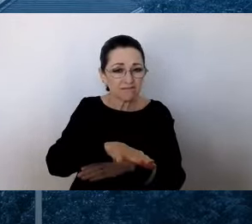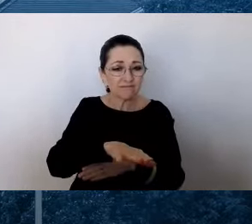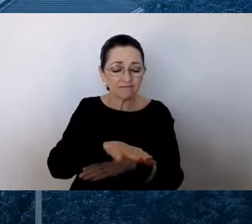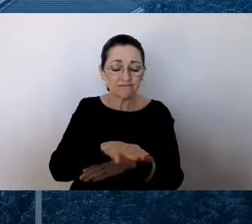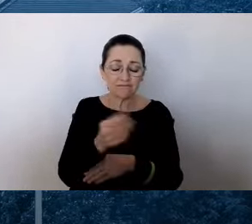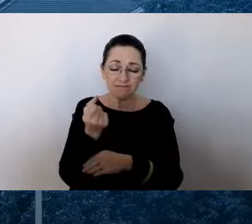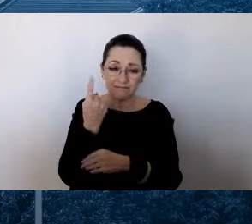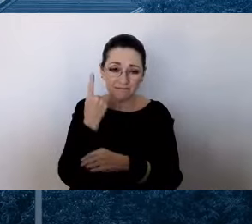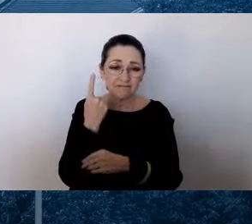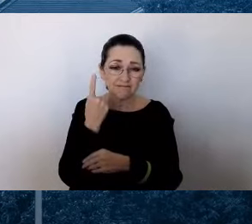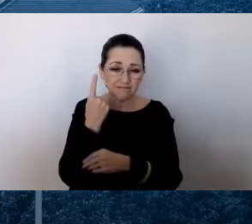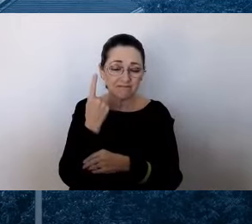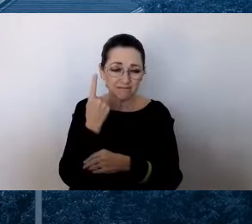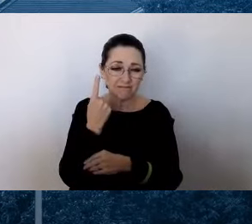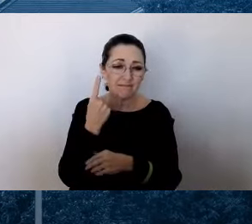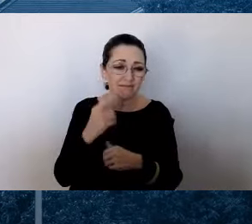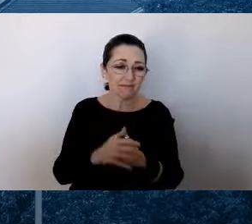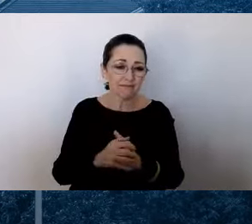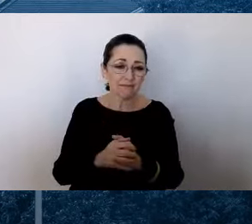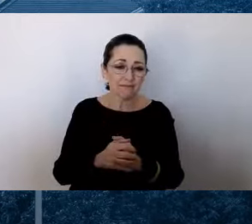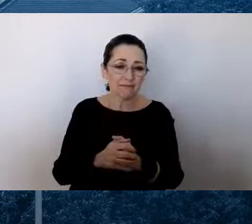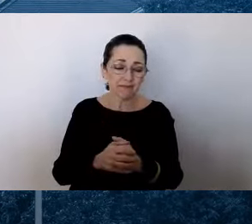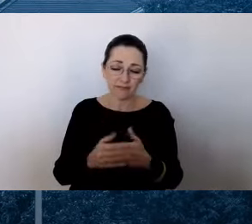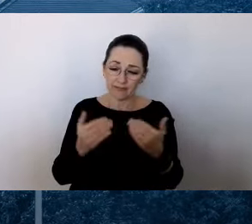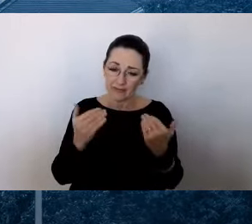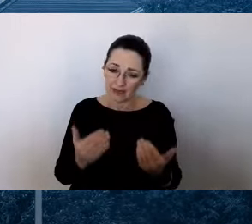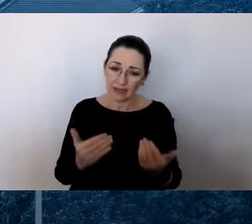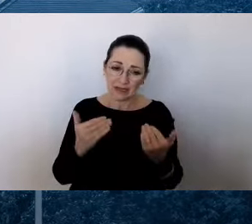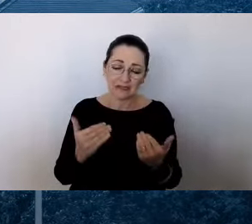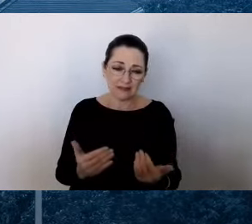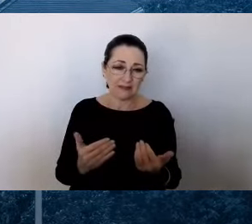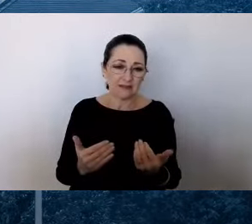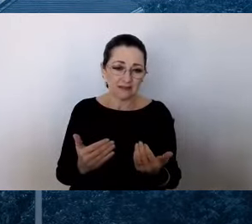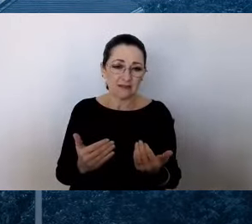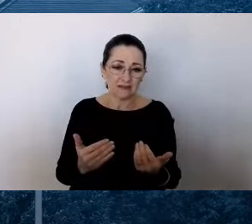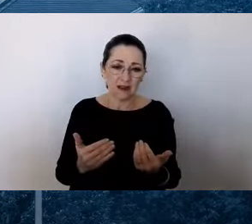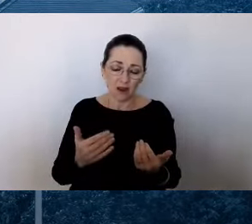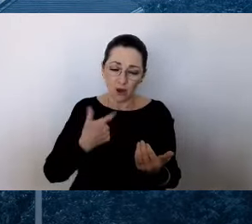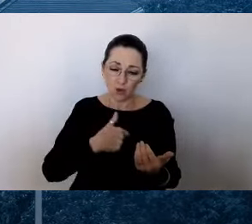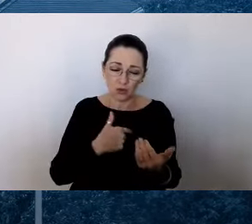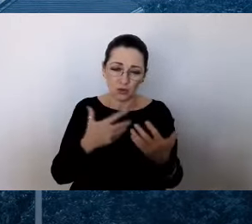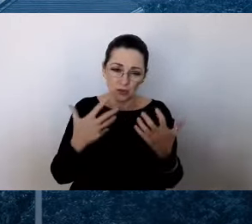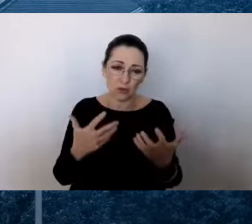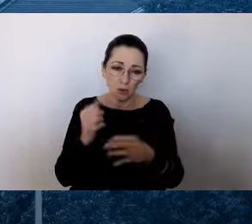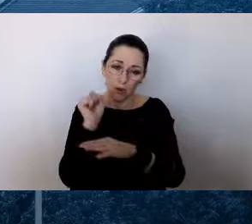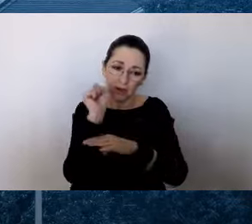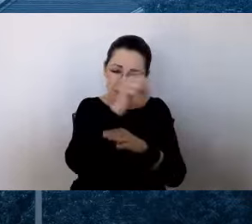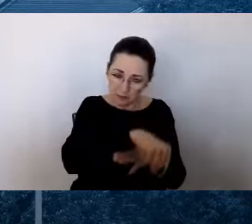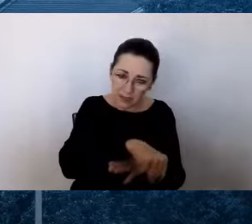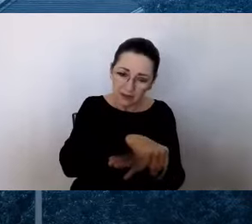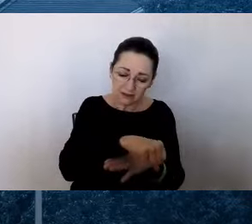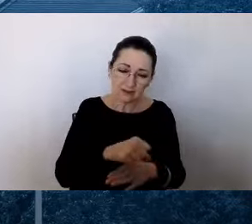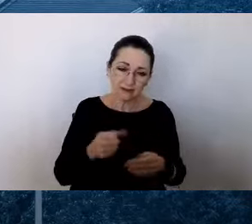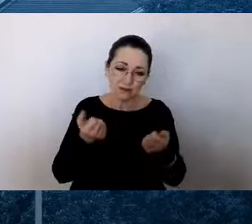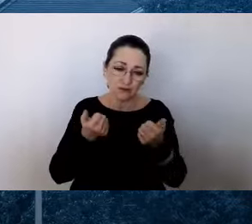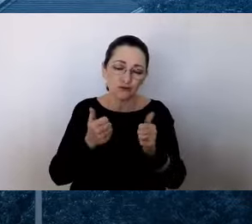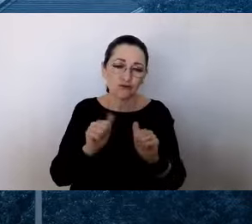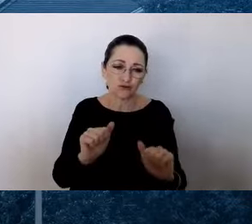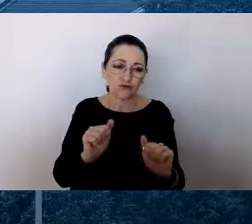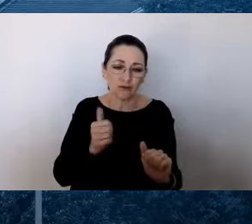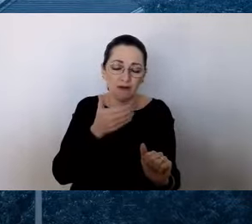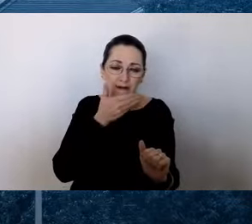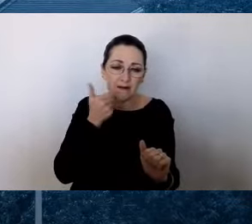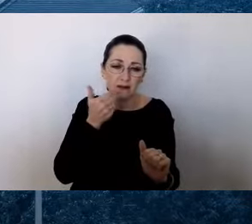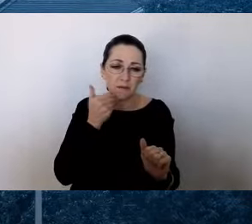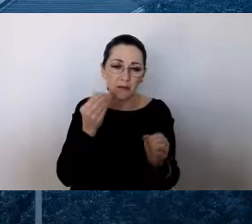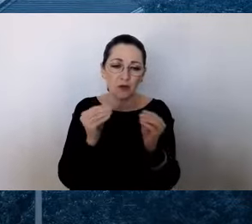this time. We're on the front end of it. Let's get ahead of it as we move into the latter part of December. So with